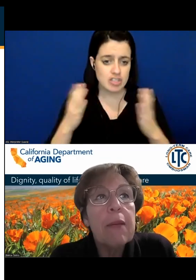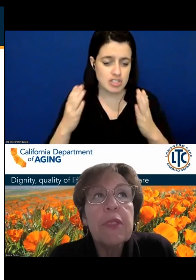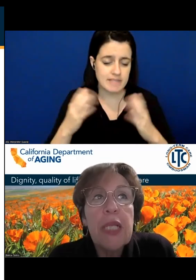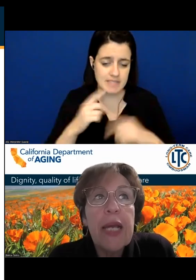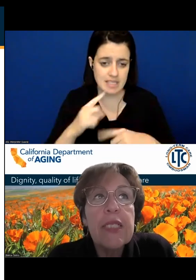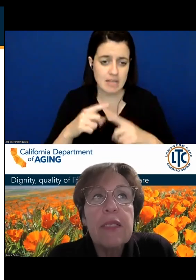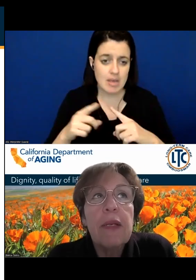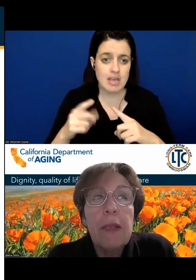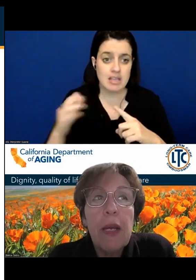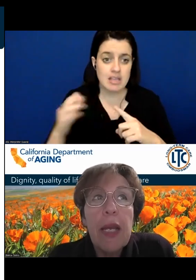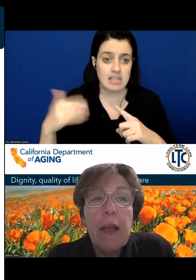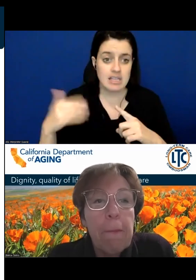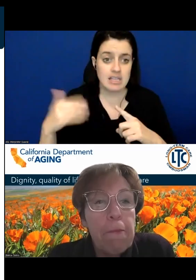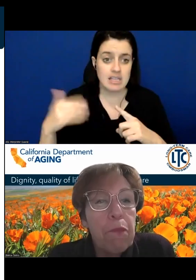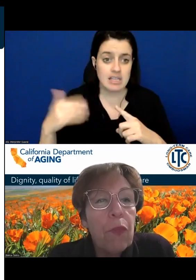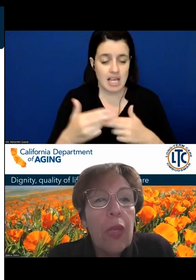Next couple slides